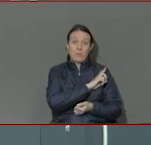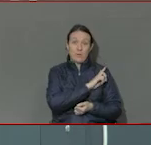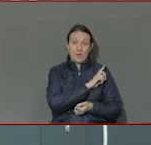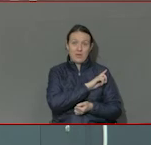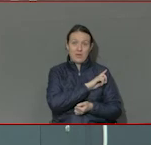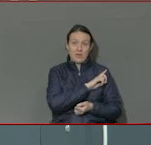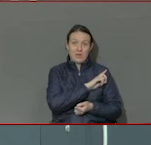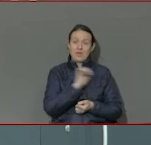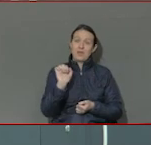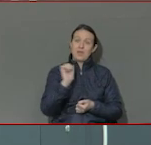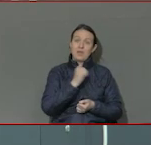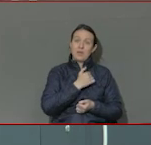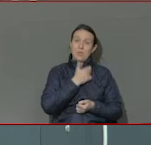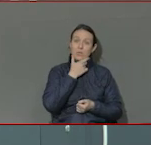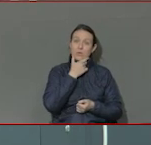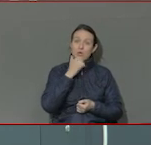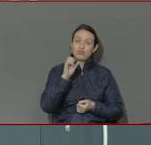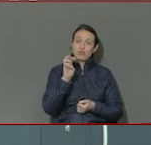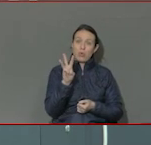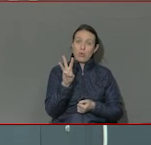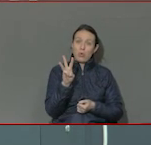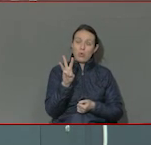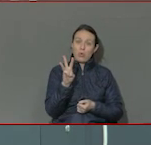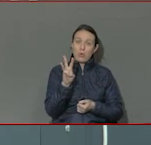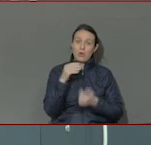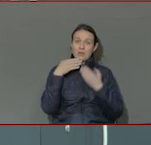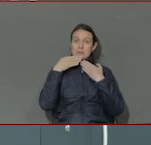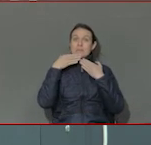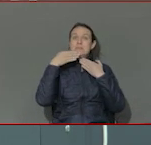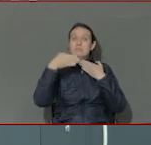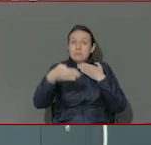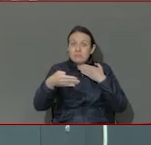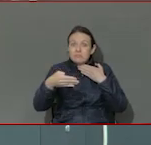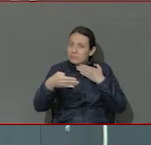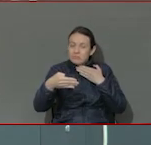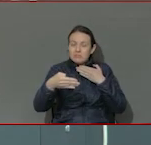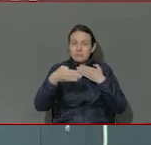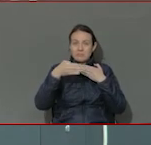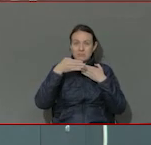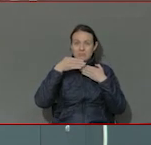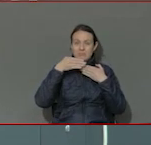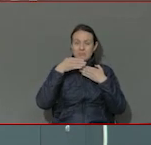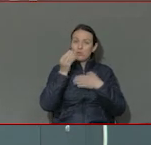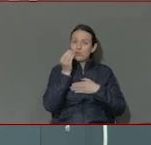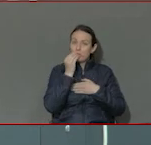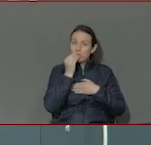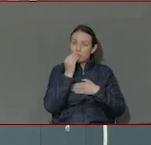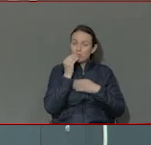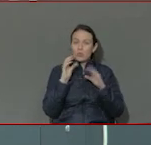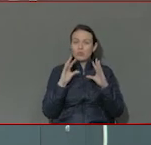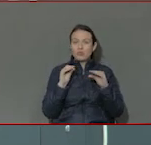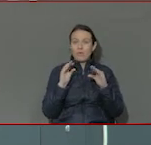reason our jaws are less protruding is because we eat food that is